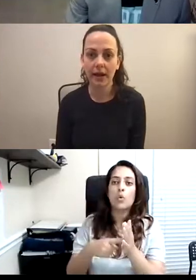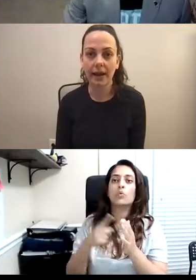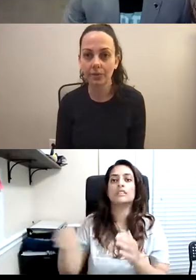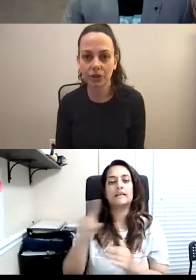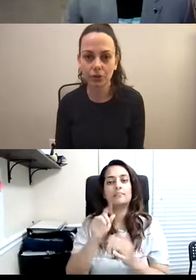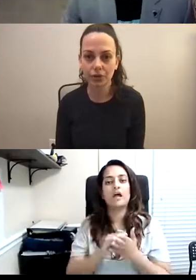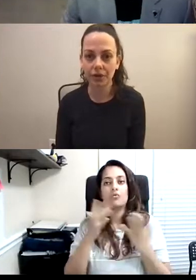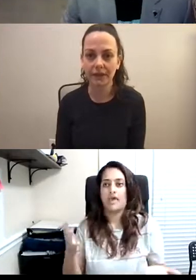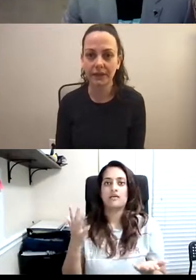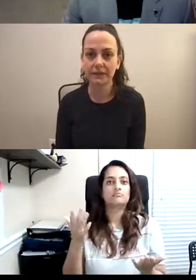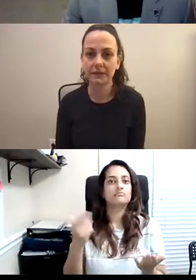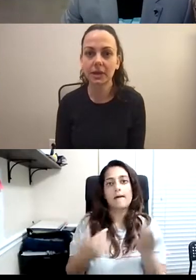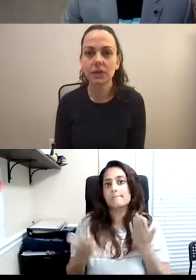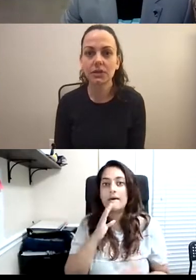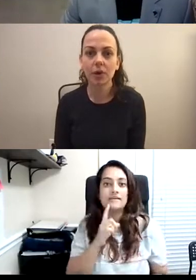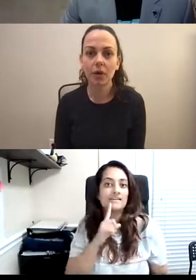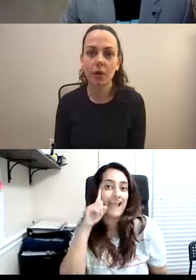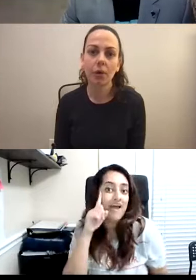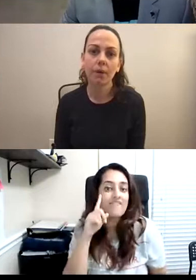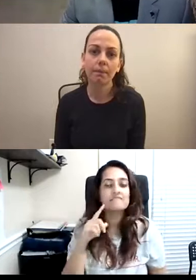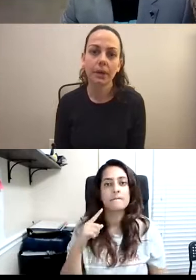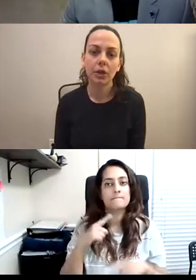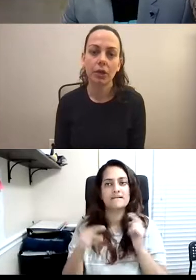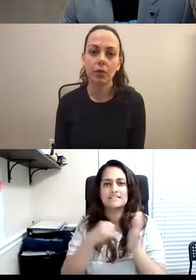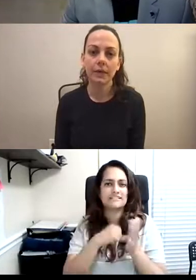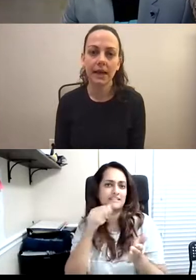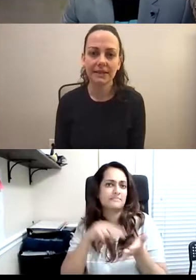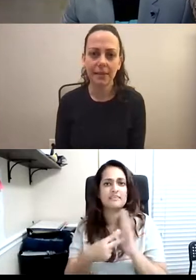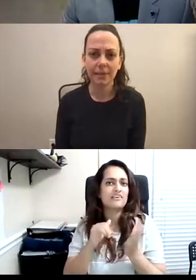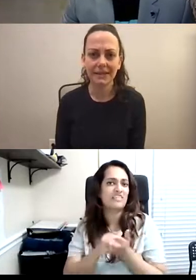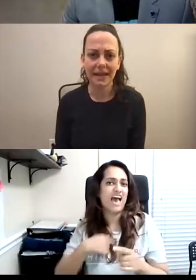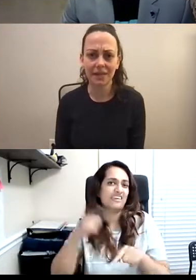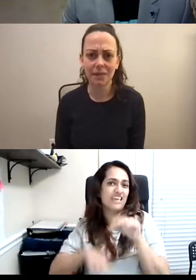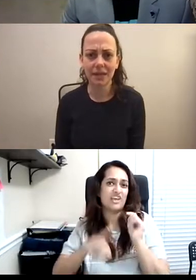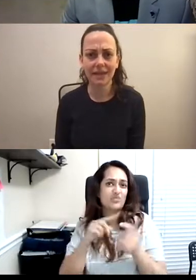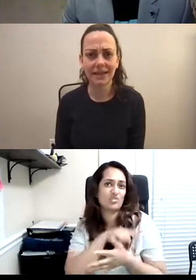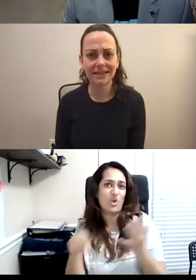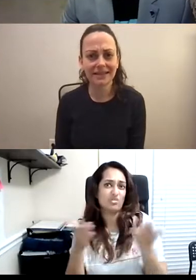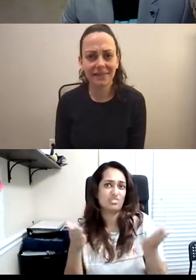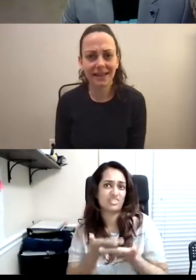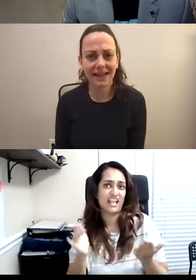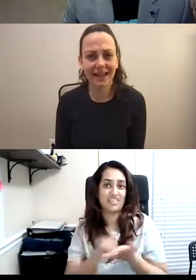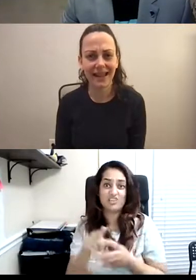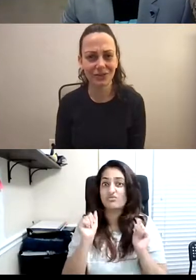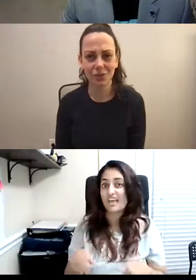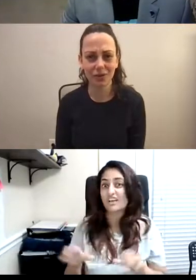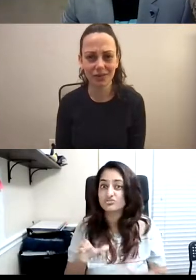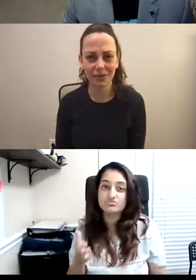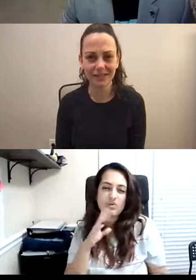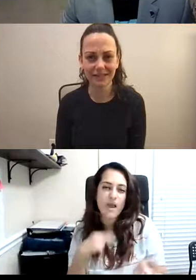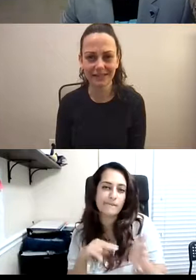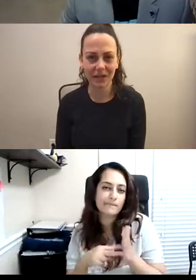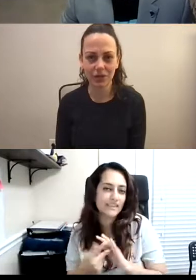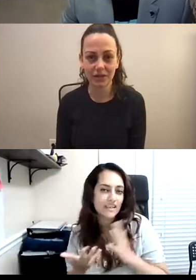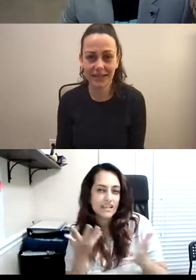we're not able to do certain things. So, you know, yes, I may be deaf, but that doesn't mean that I can't do all of